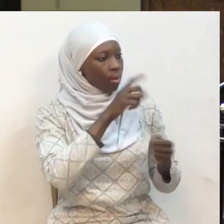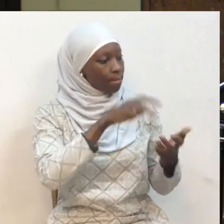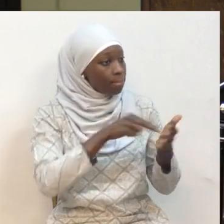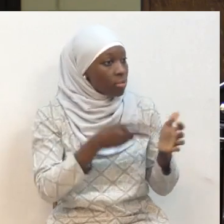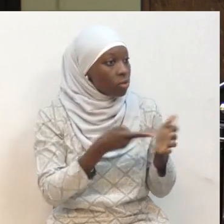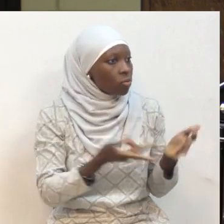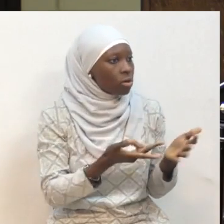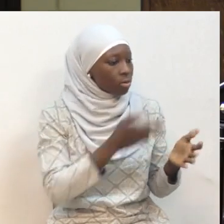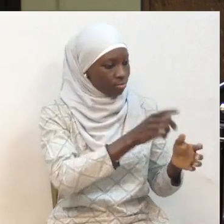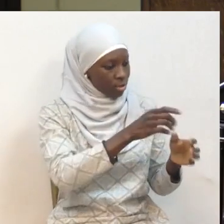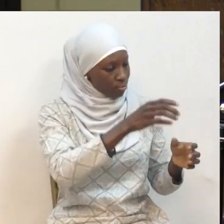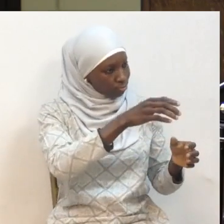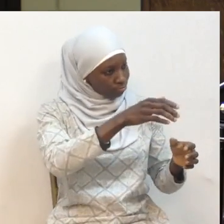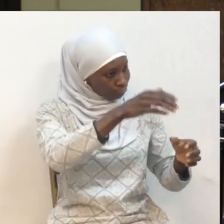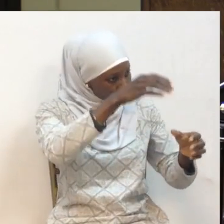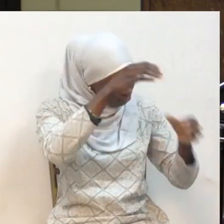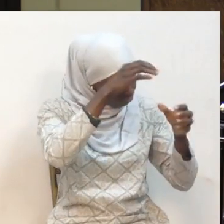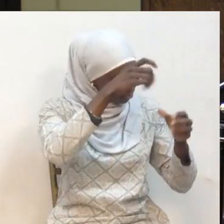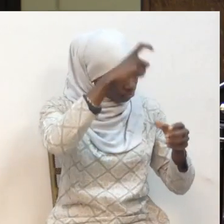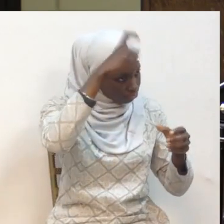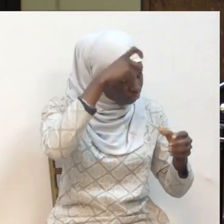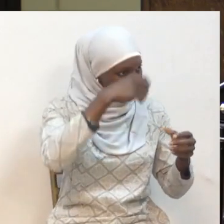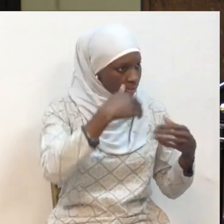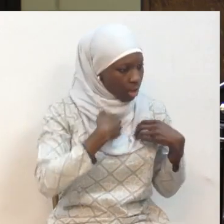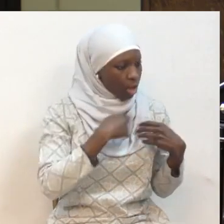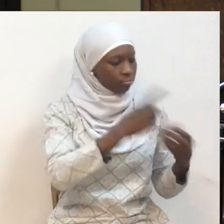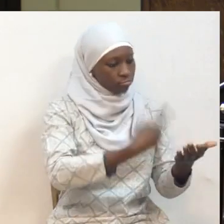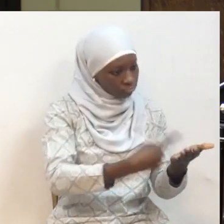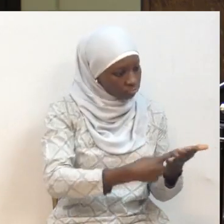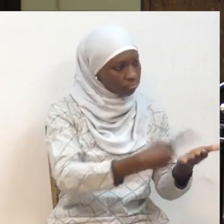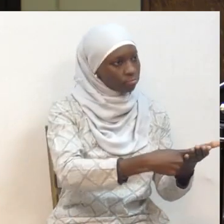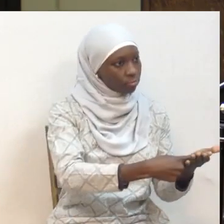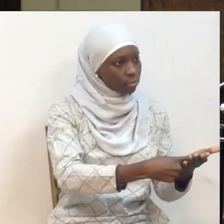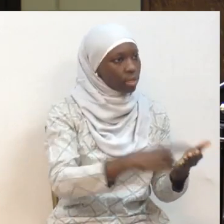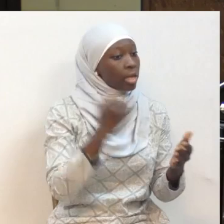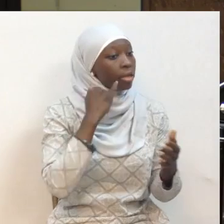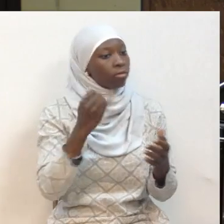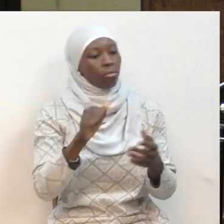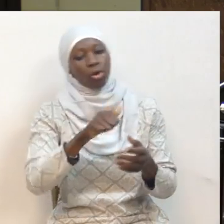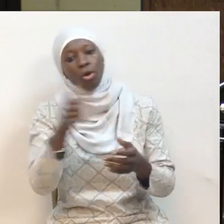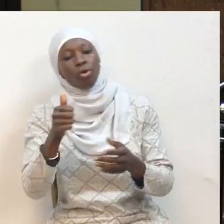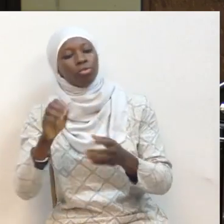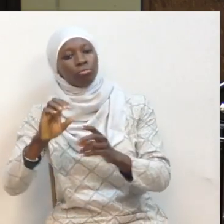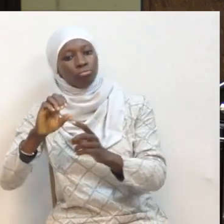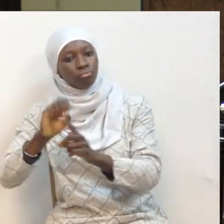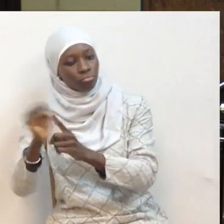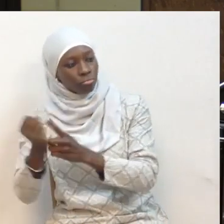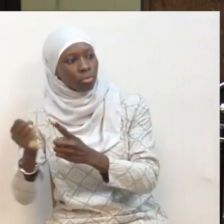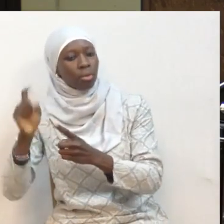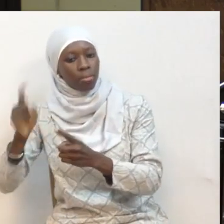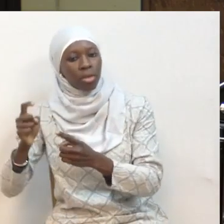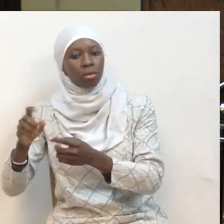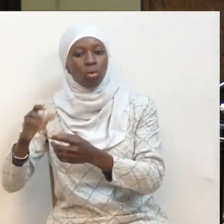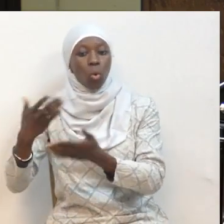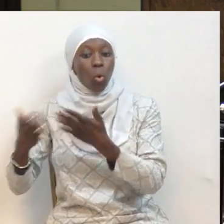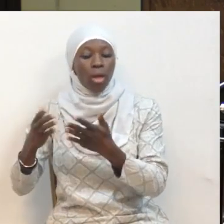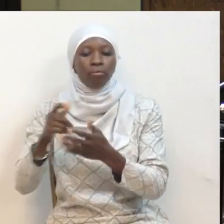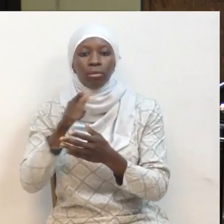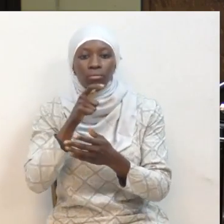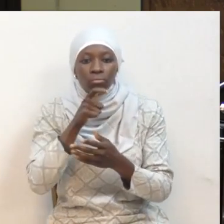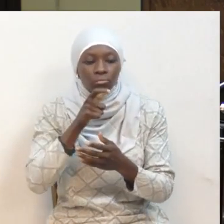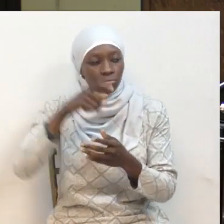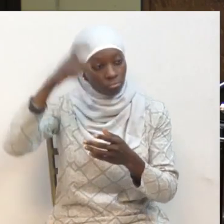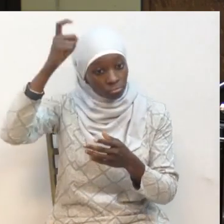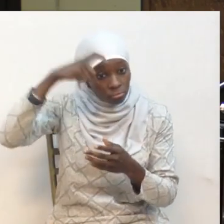Islam and means and ways to send and reach out with the message to the maximum number of